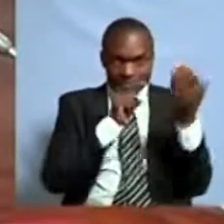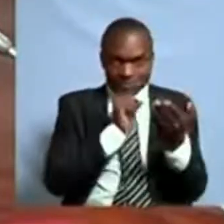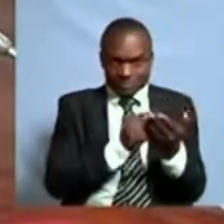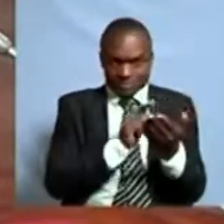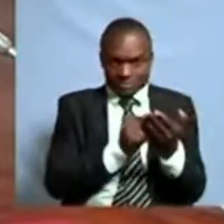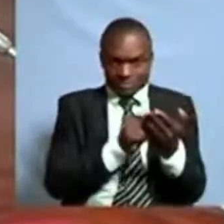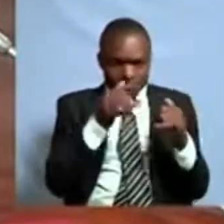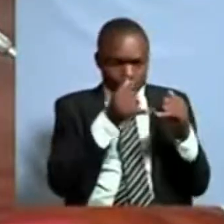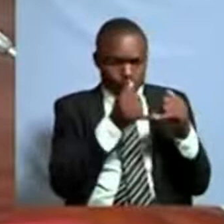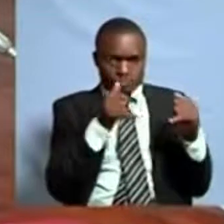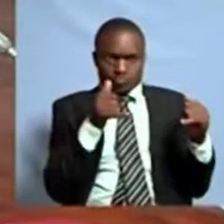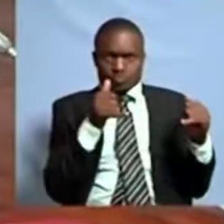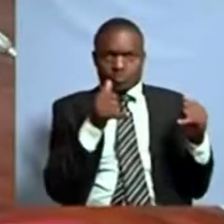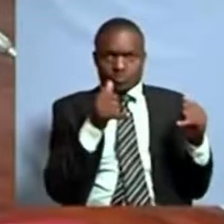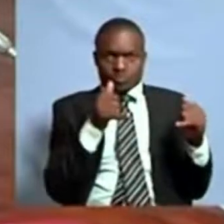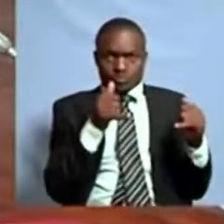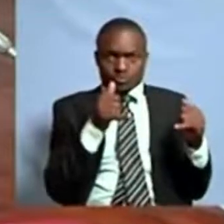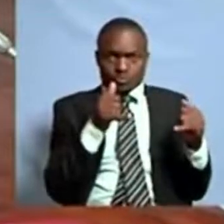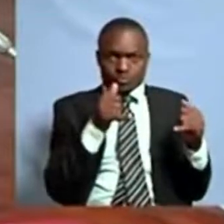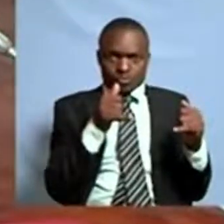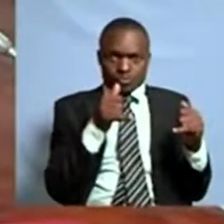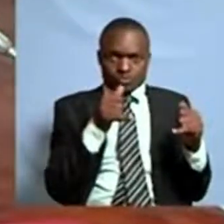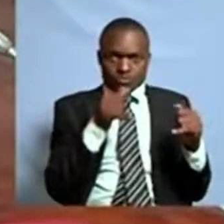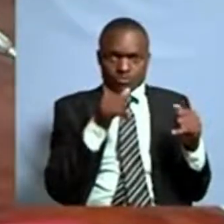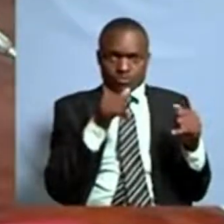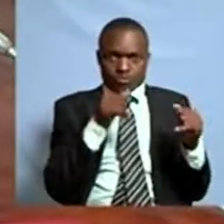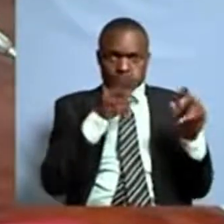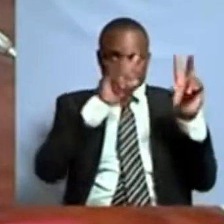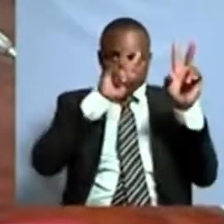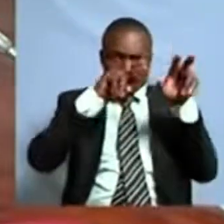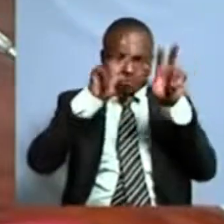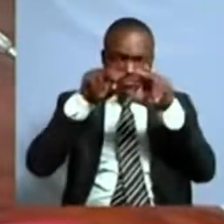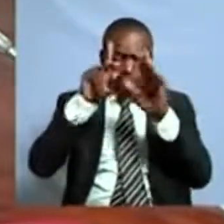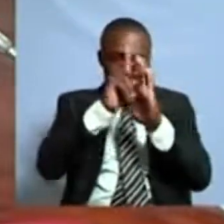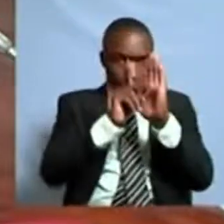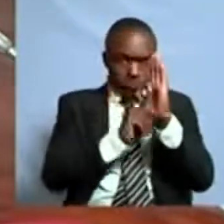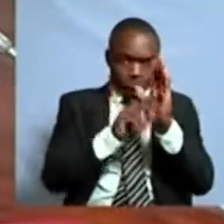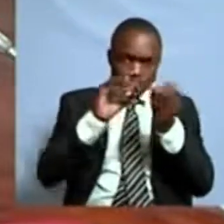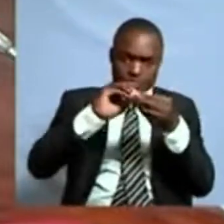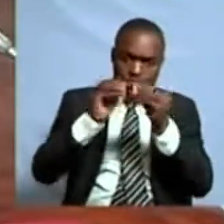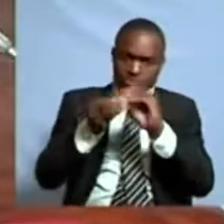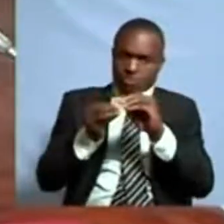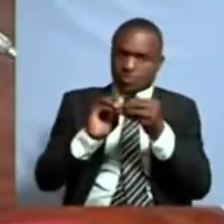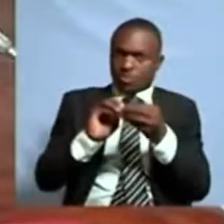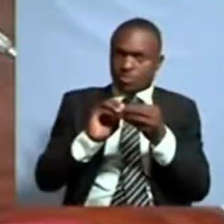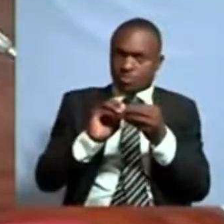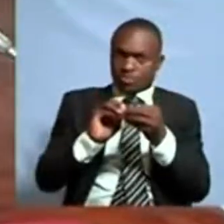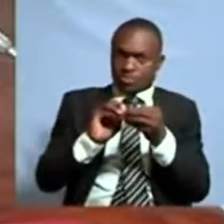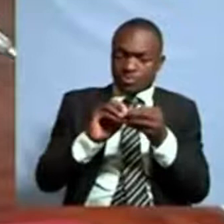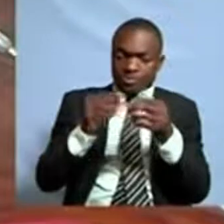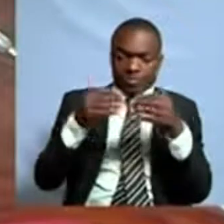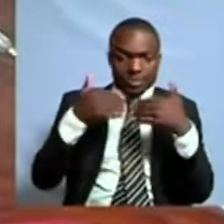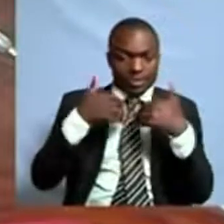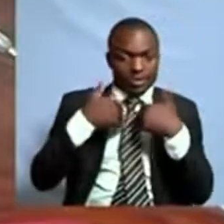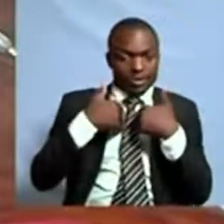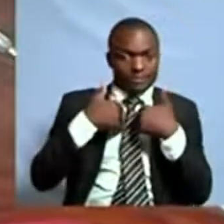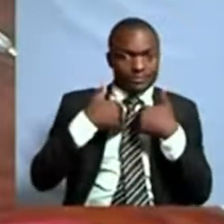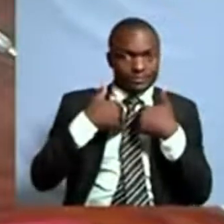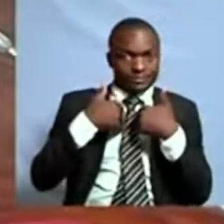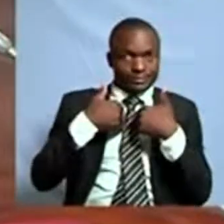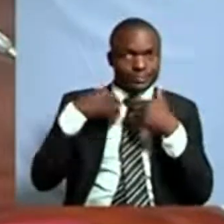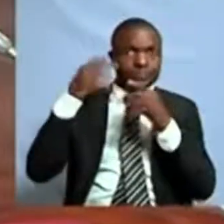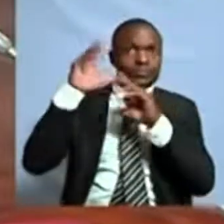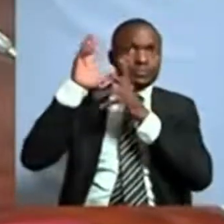aligned to the monetary policy rate. And we had hoped in the Federation